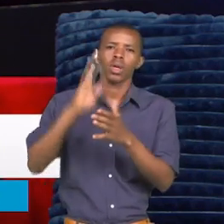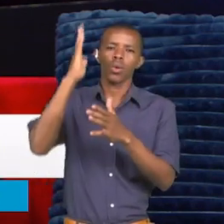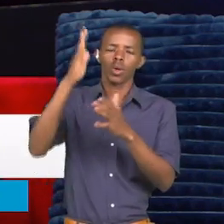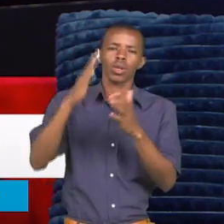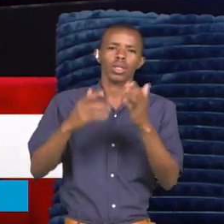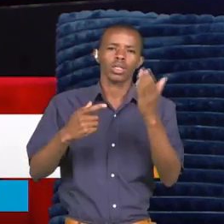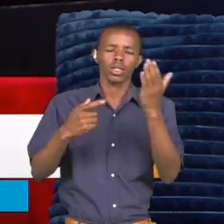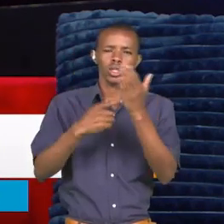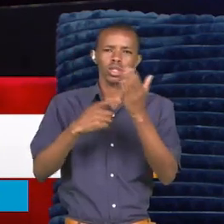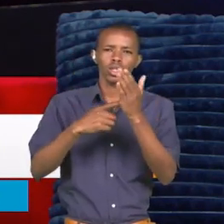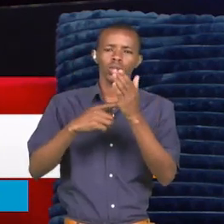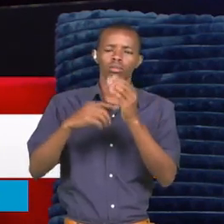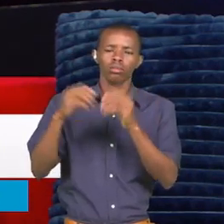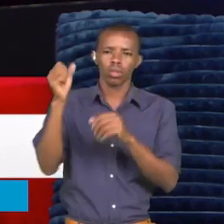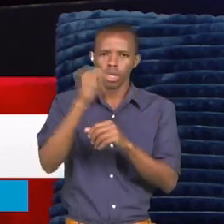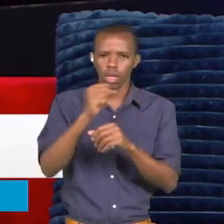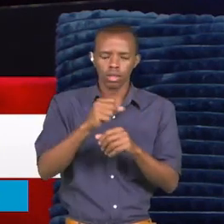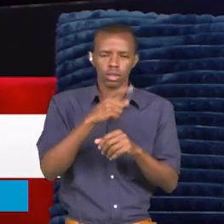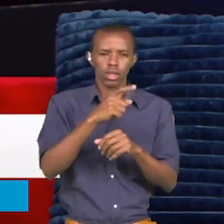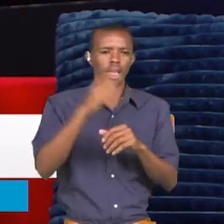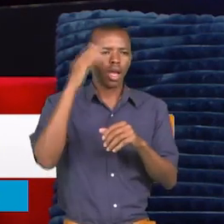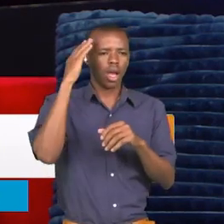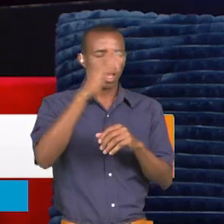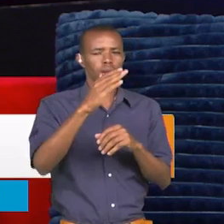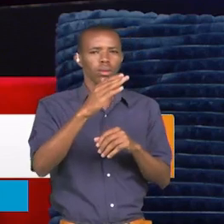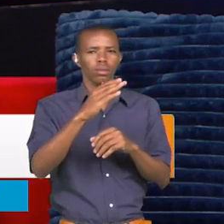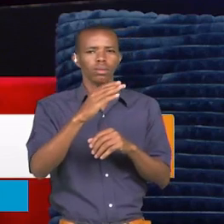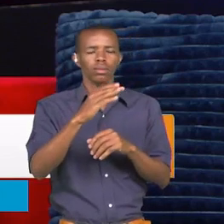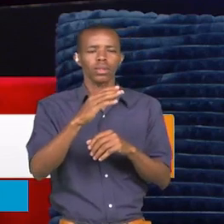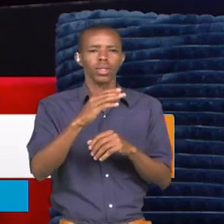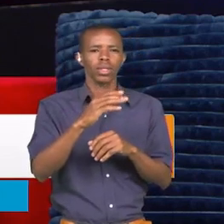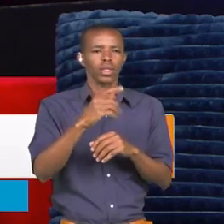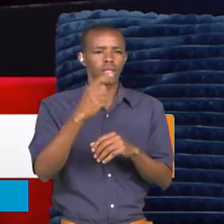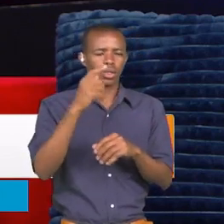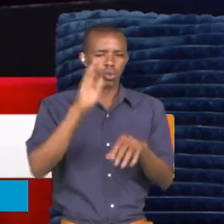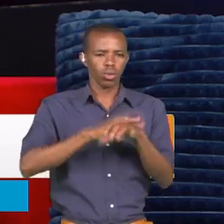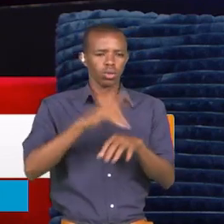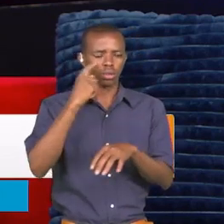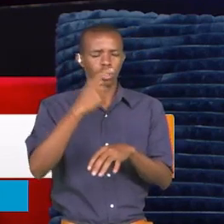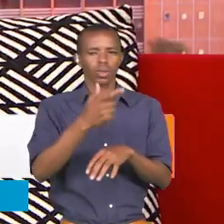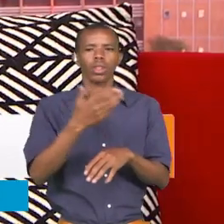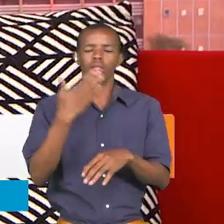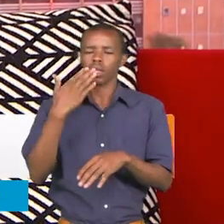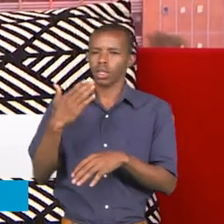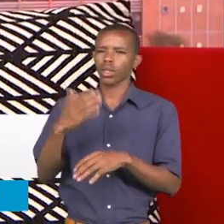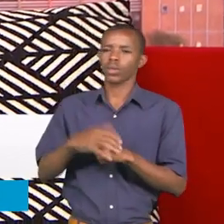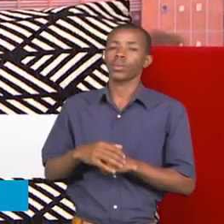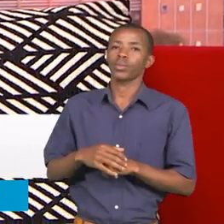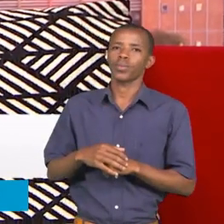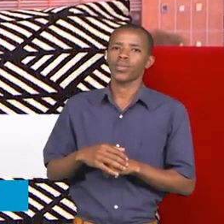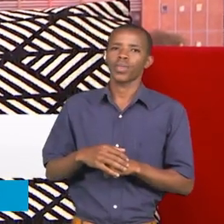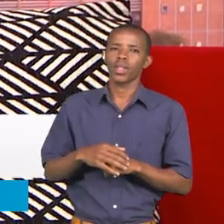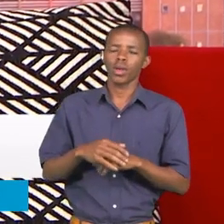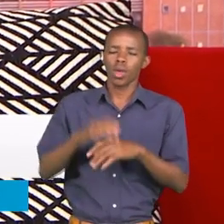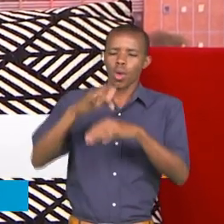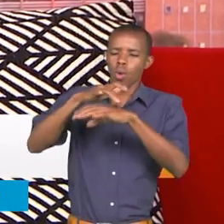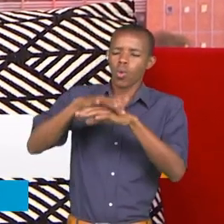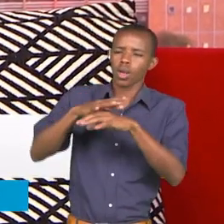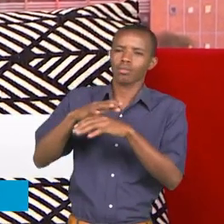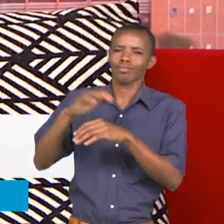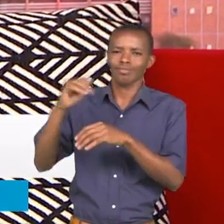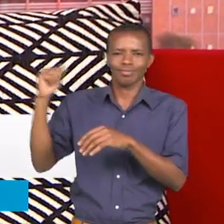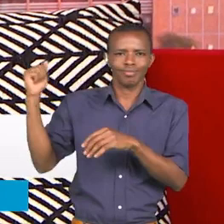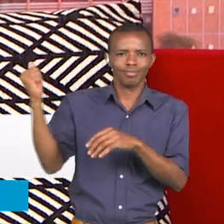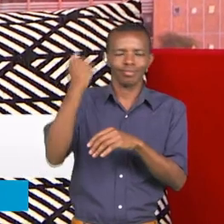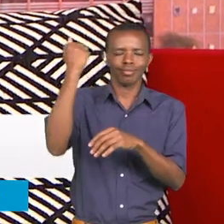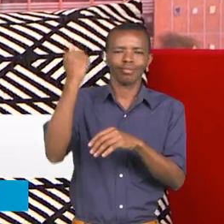digital age. Bwana Mark Omuga, good morning. Good morning. Good to see you, man. Yeah, thank you. I woke you up very early today. Short